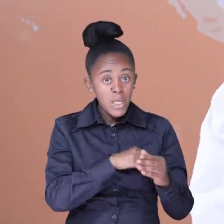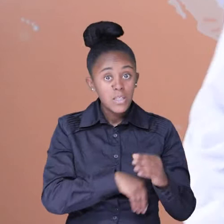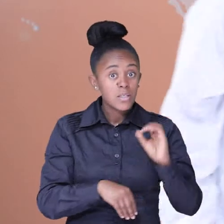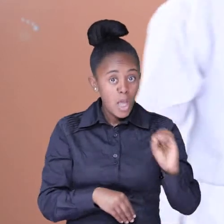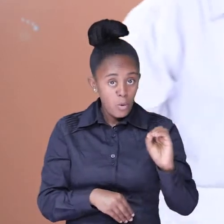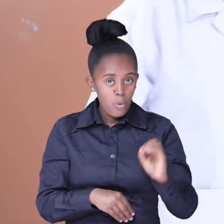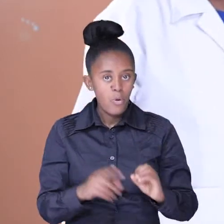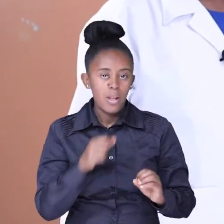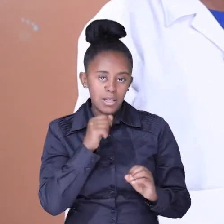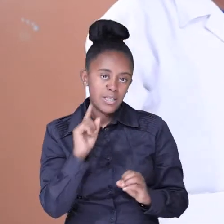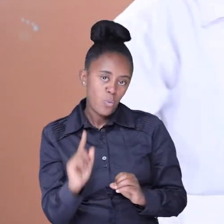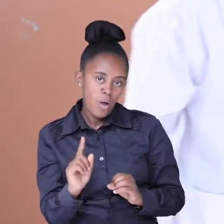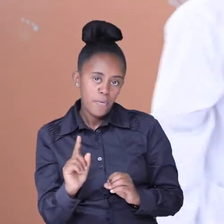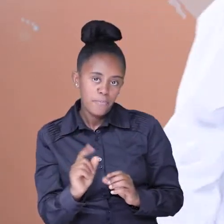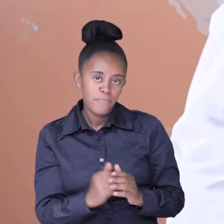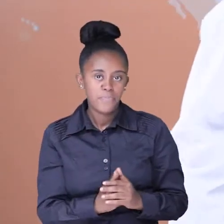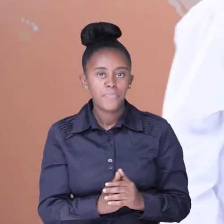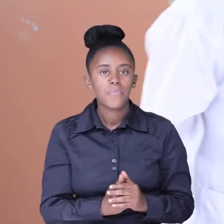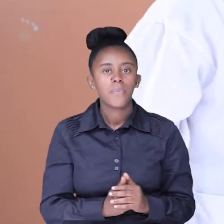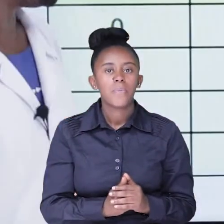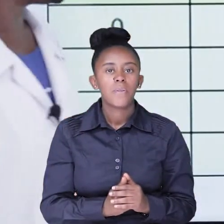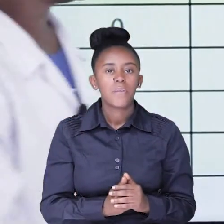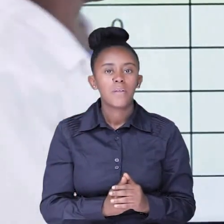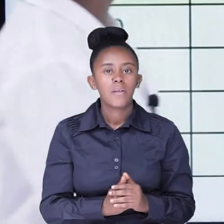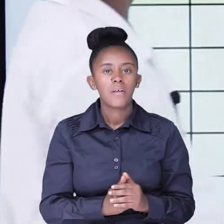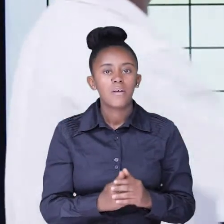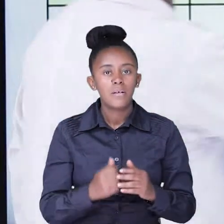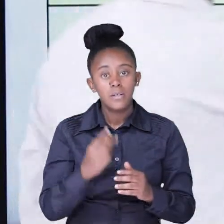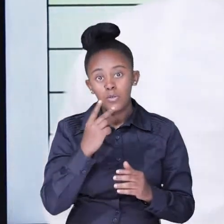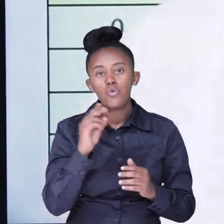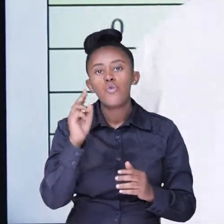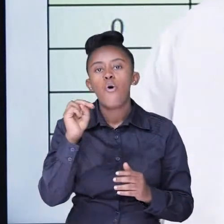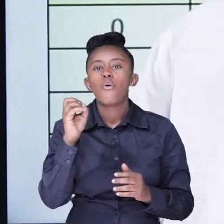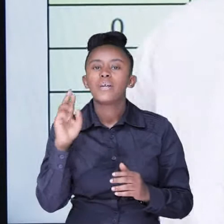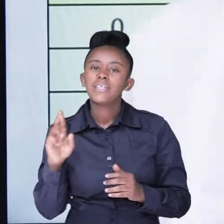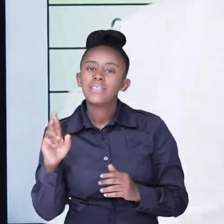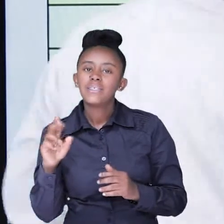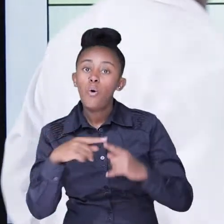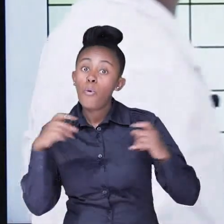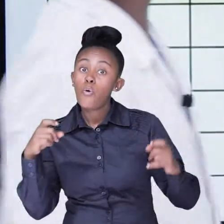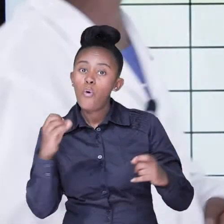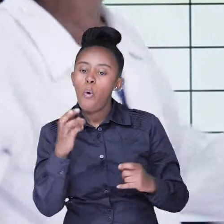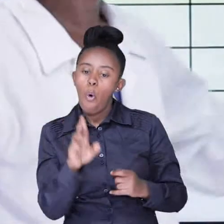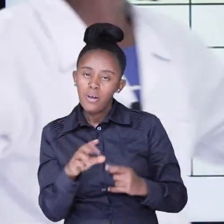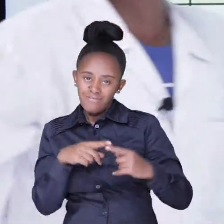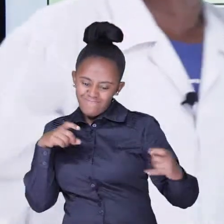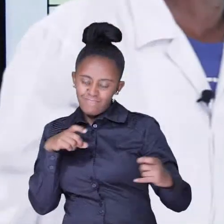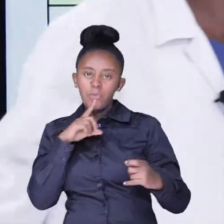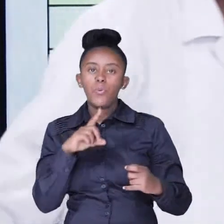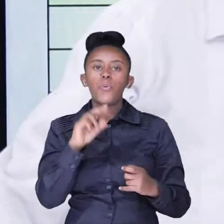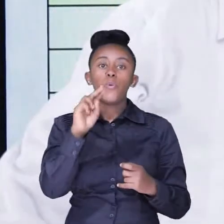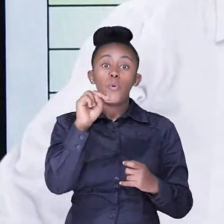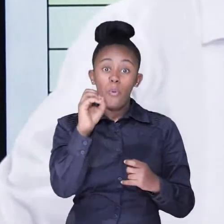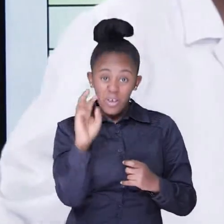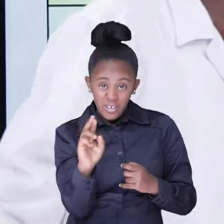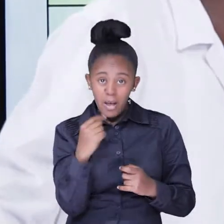1. It is 1. Look, NOR gate. NOR gate is the opposite of OR gate. At 0 it